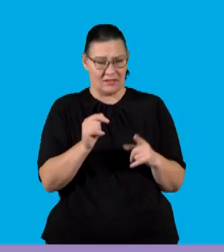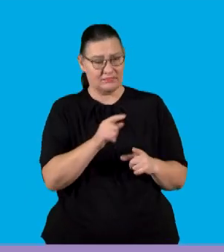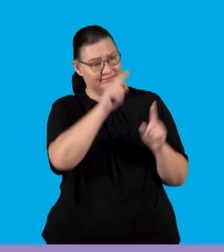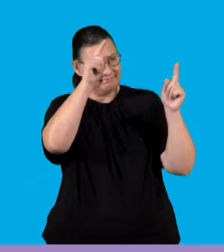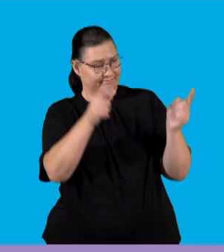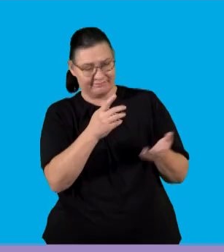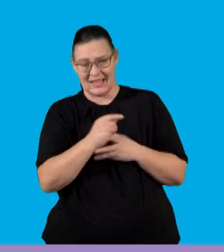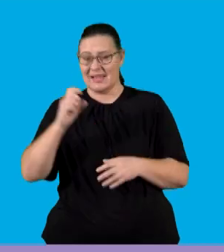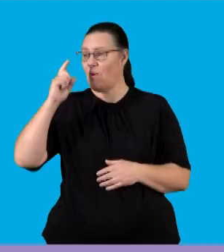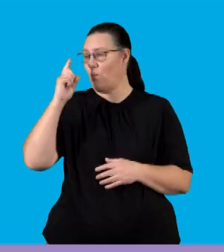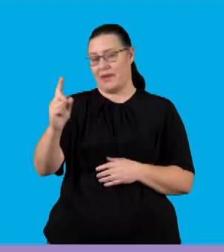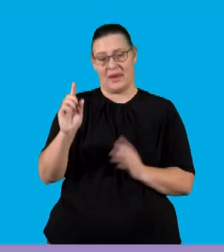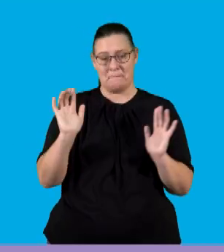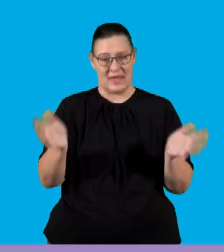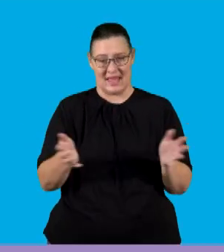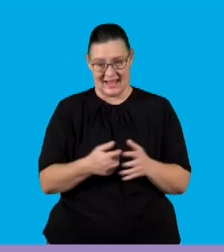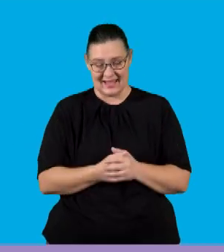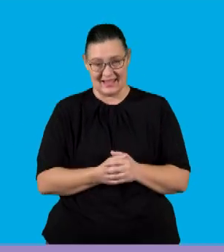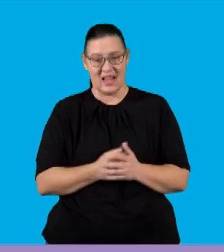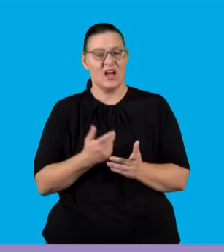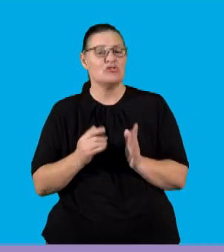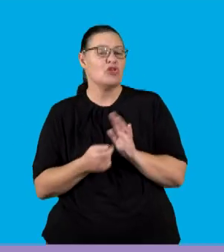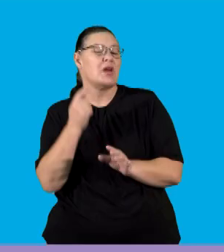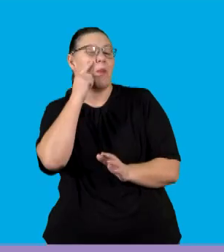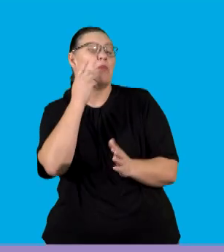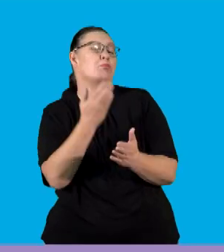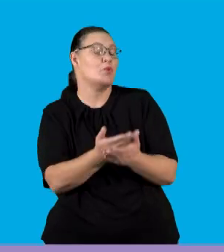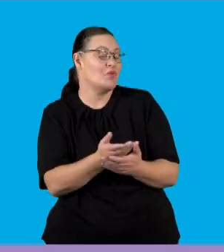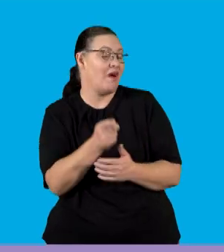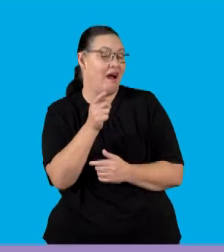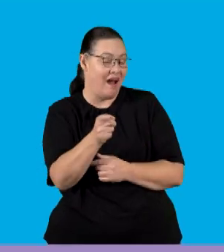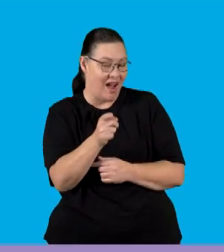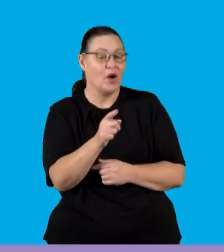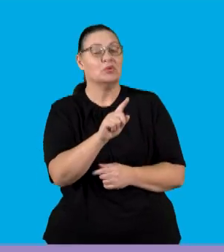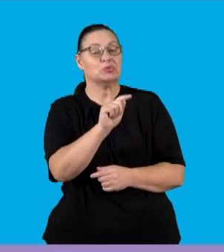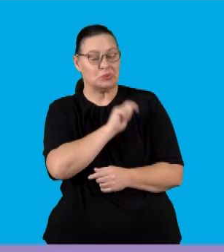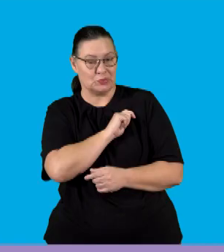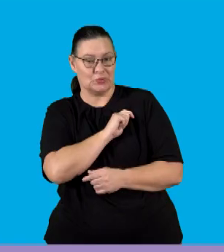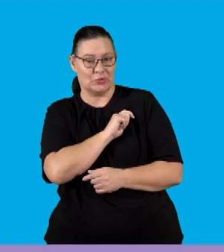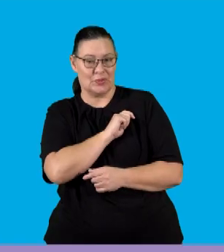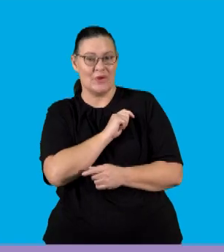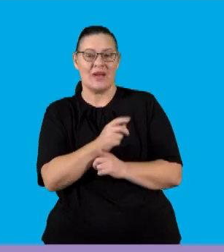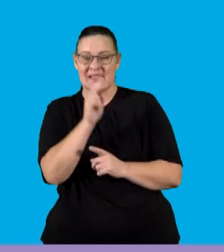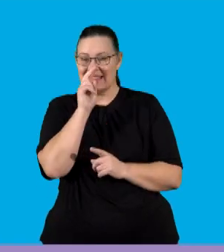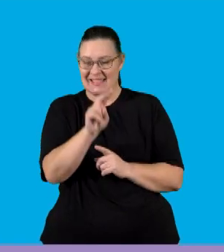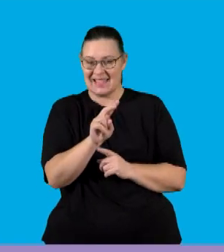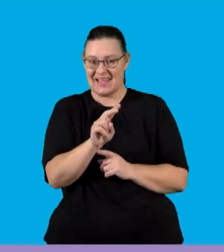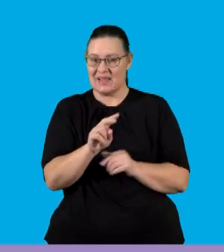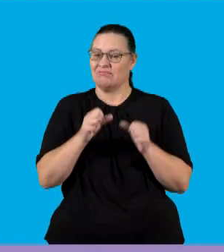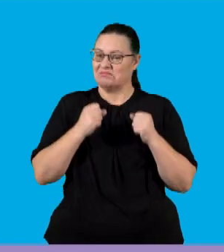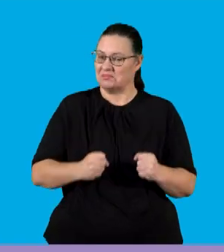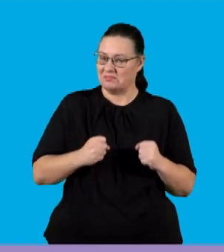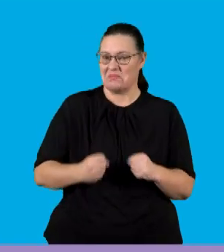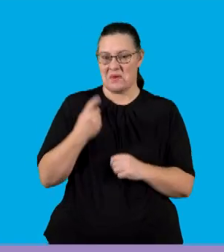to exponent 0 and our answer is 1, but just to prove that this is true, we can see that we still maintain the